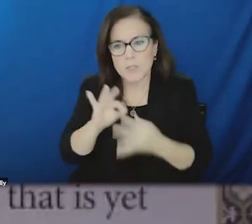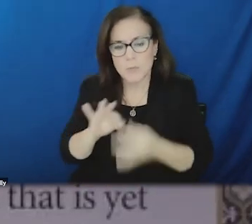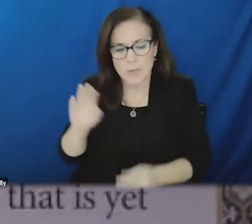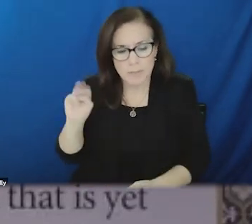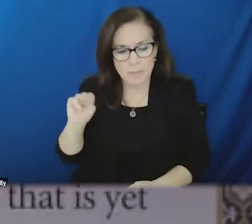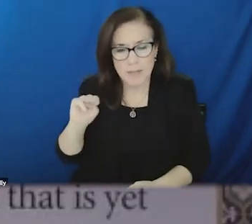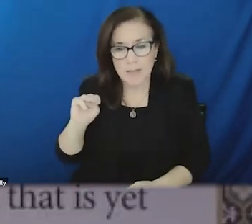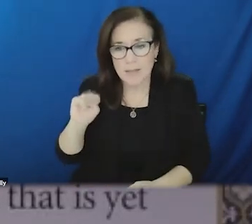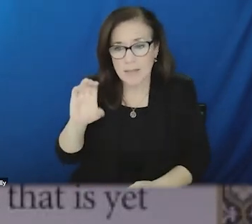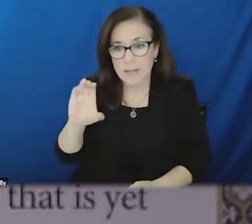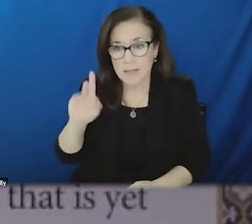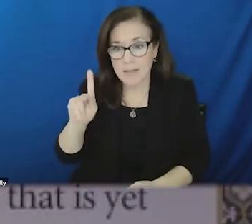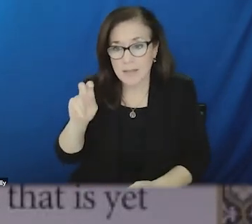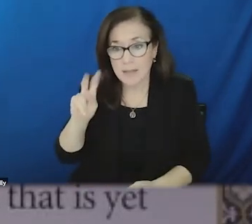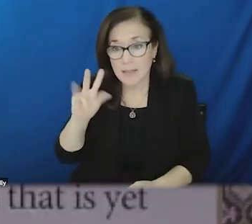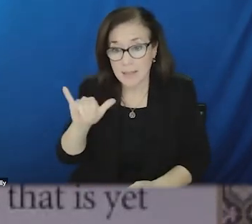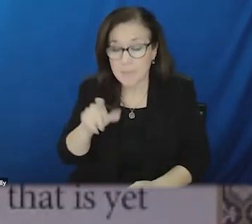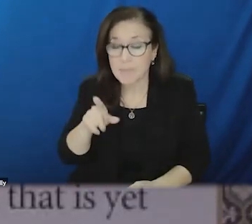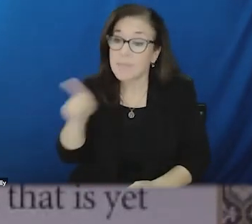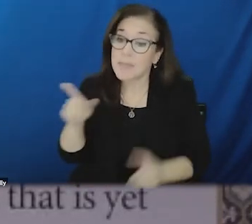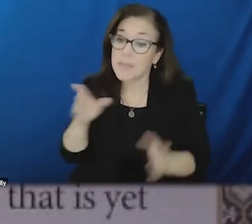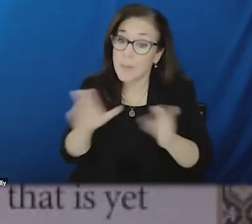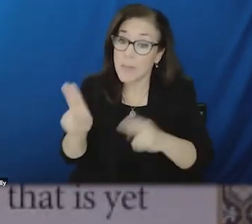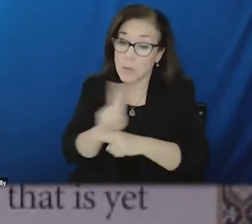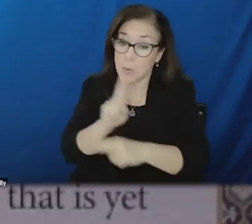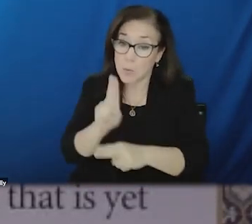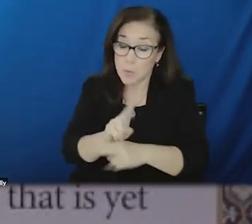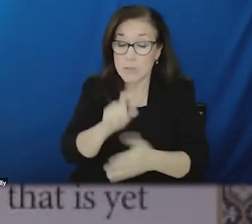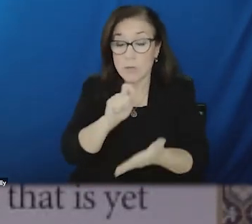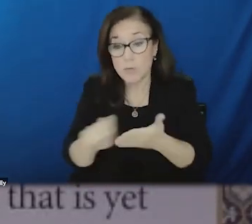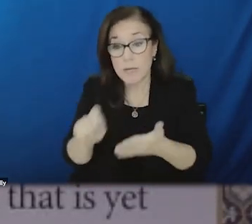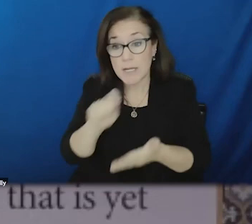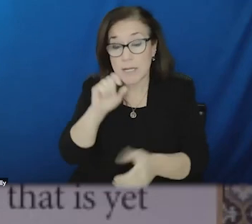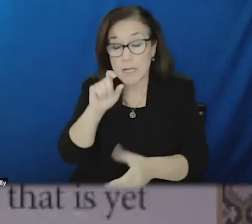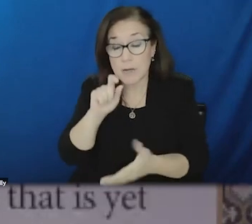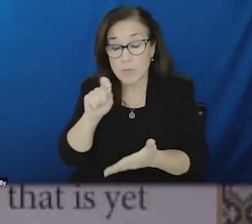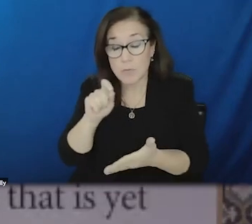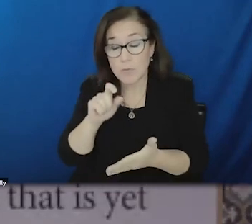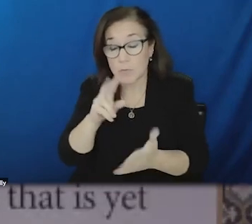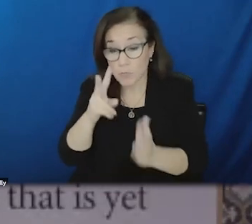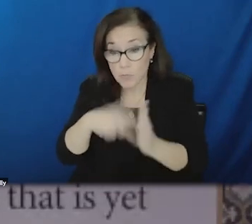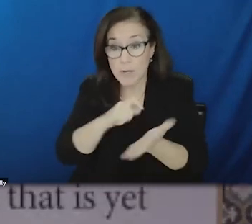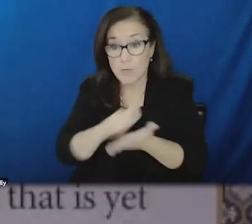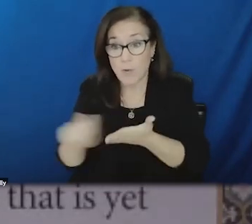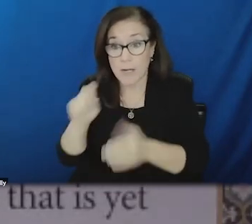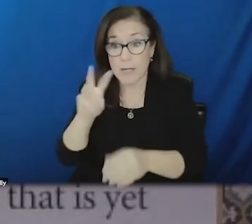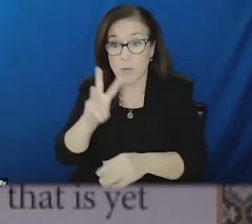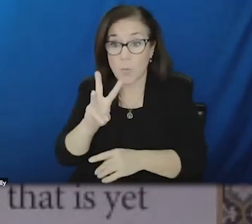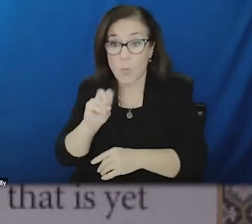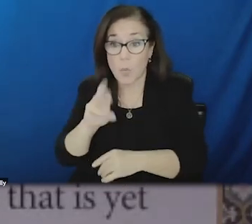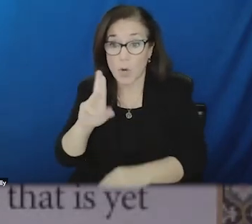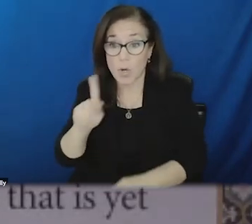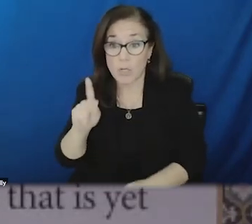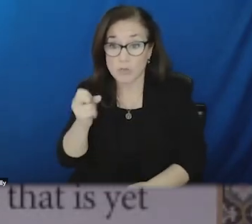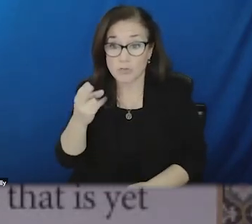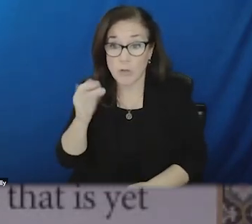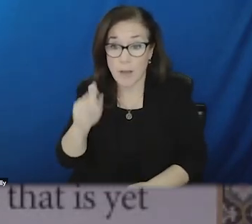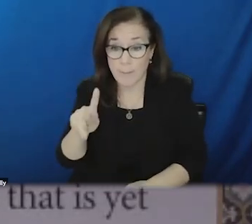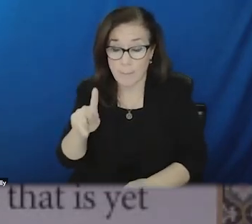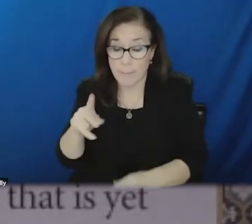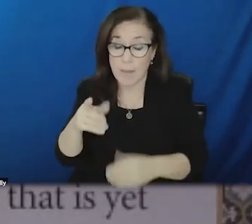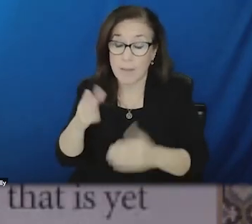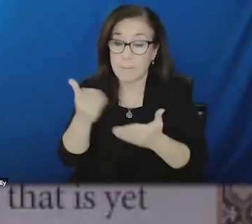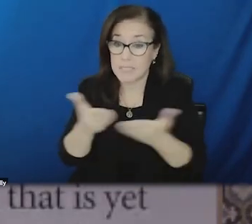use the reading and writing workshop materials in Spanish. We'll use those in Los Angeles, and they